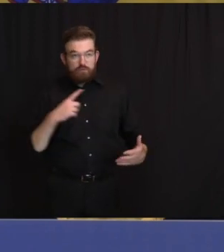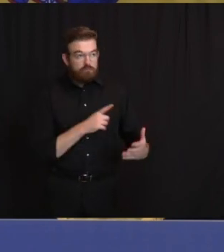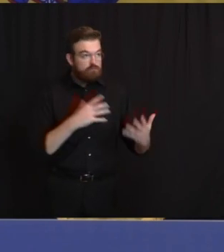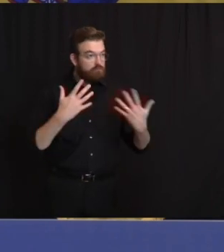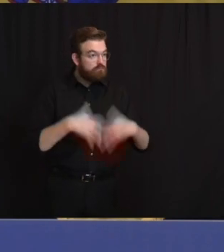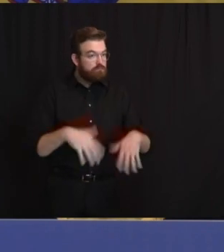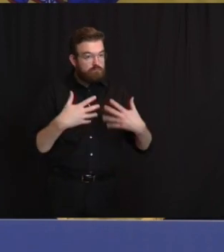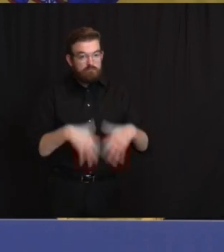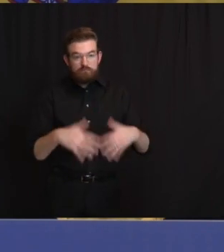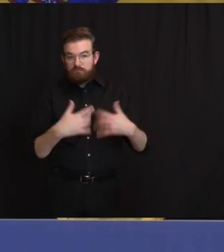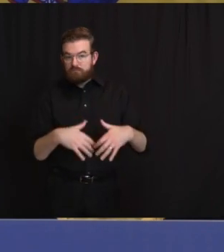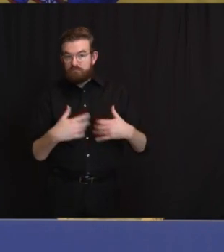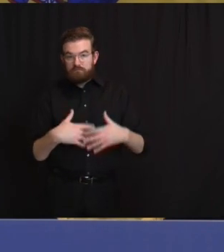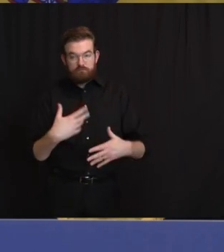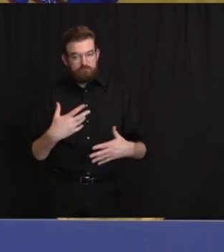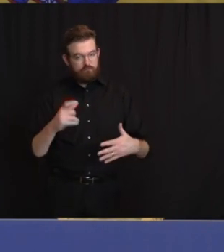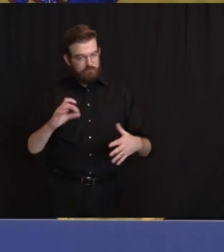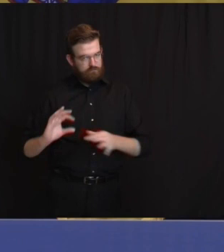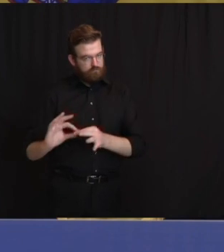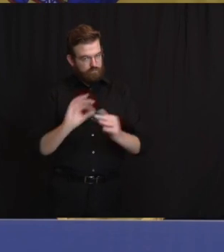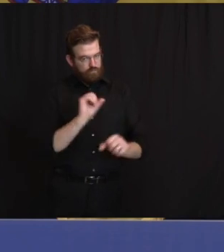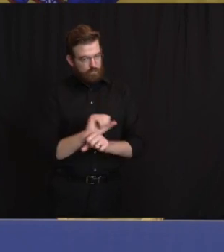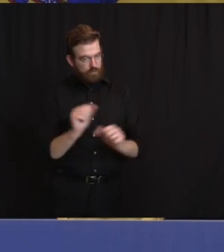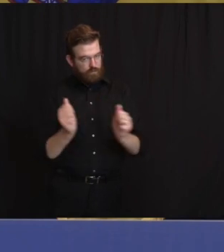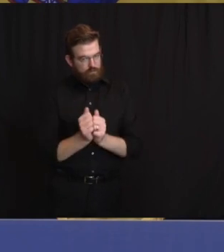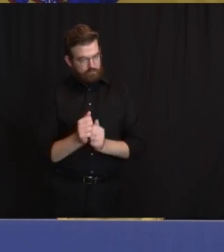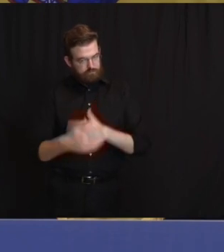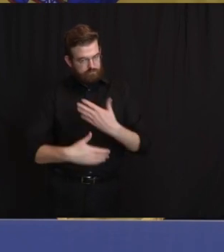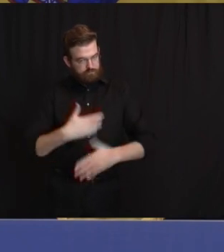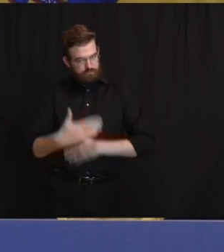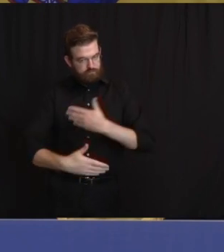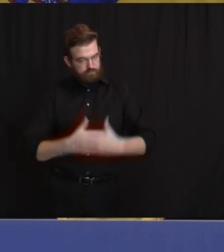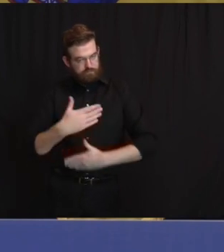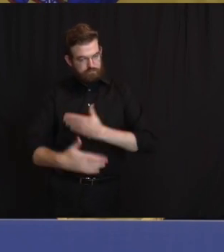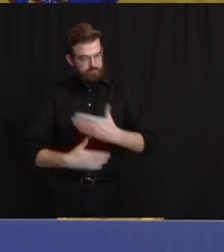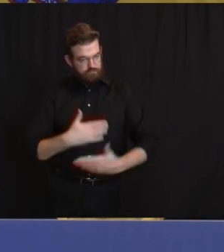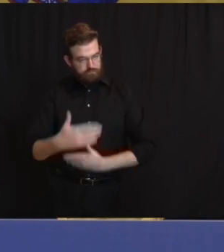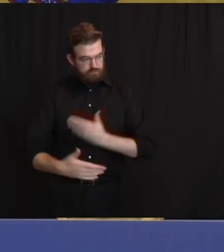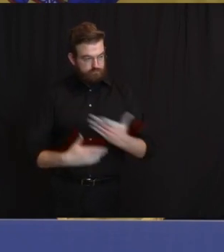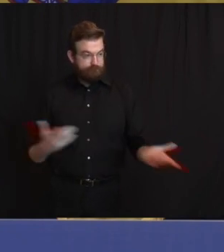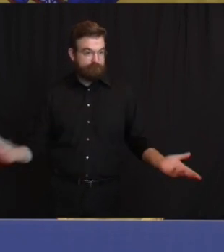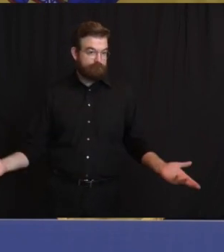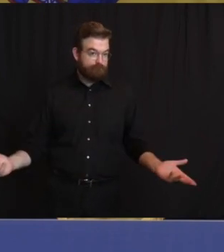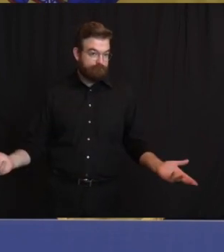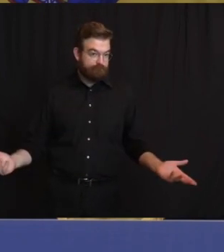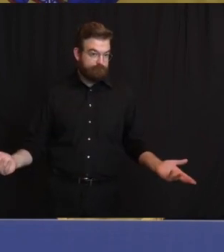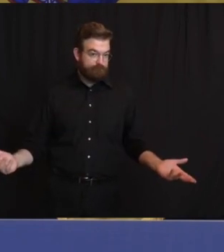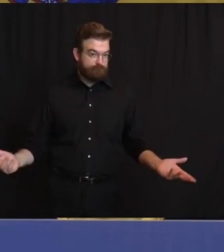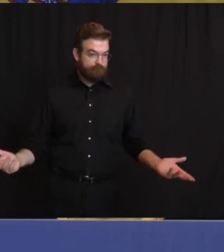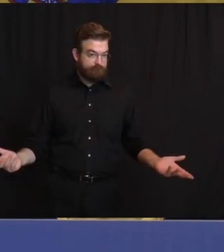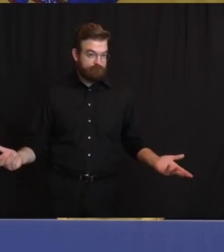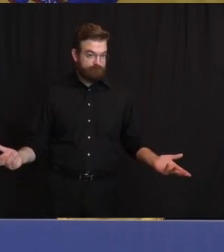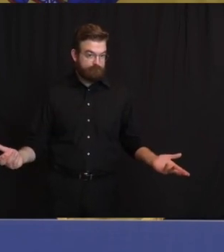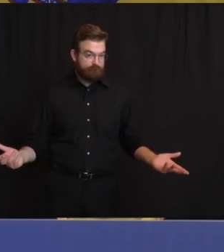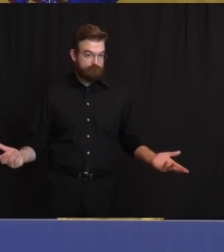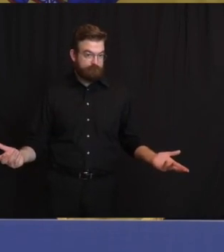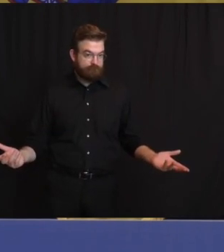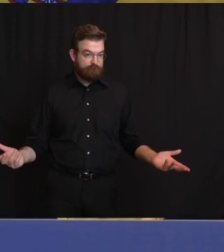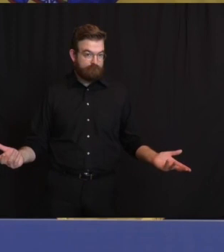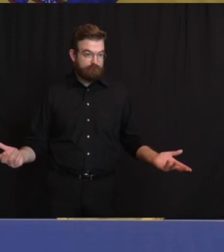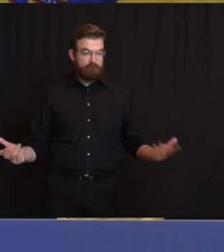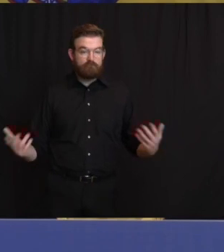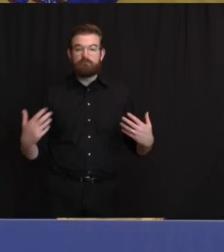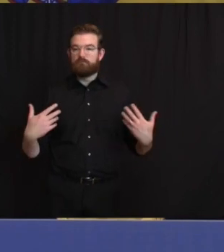together. And a big hallmark of that will be transparency. As you know, I've got to deliver a